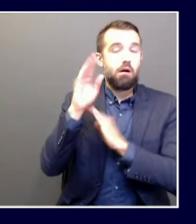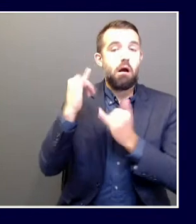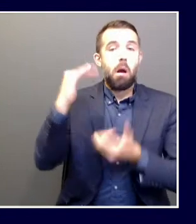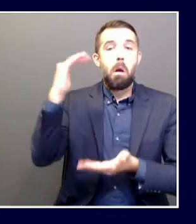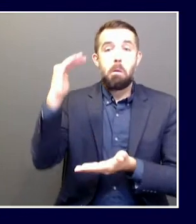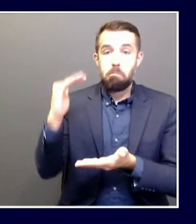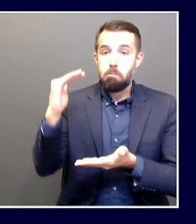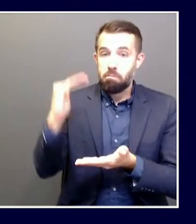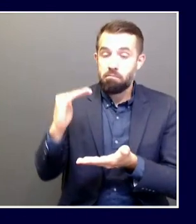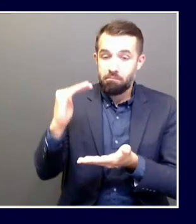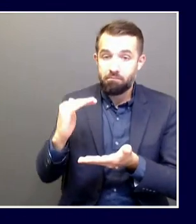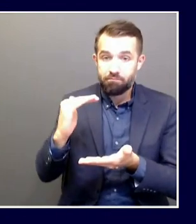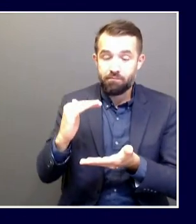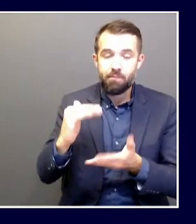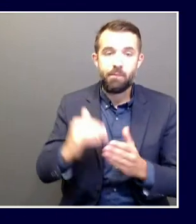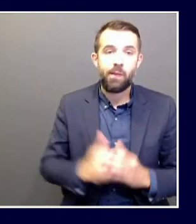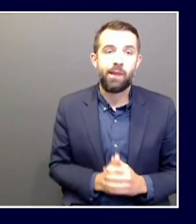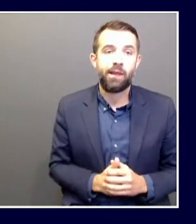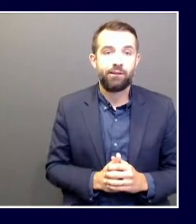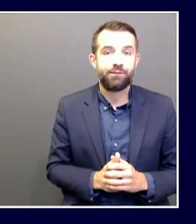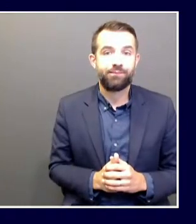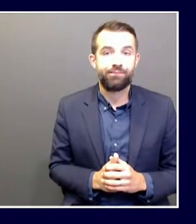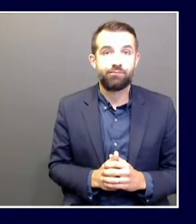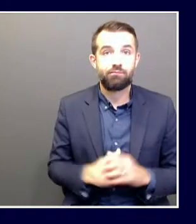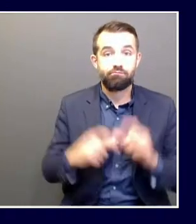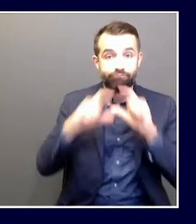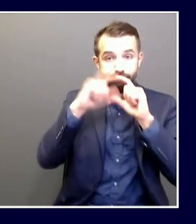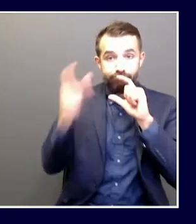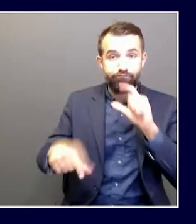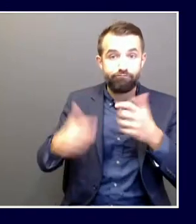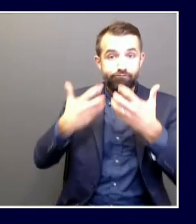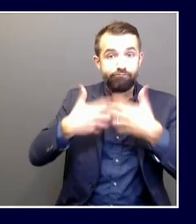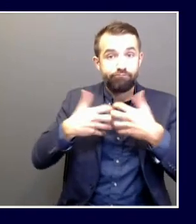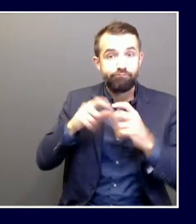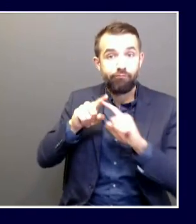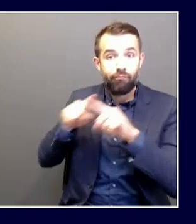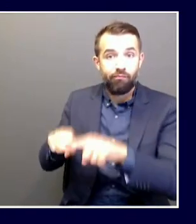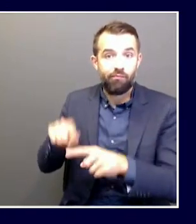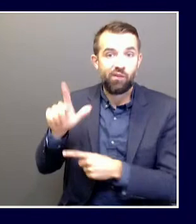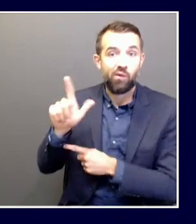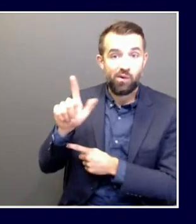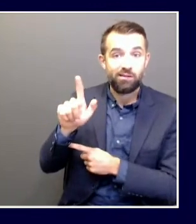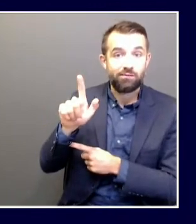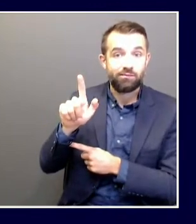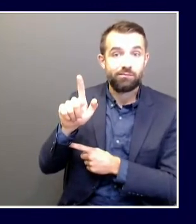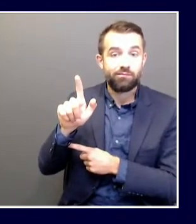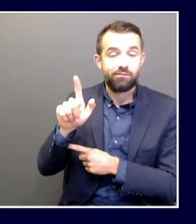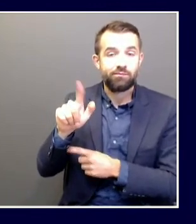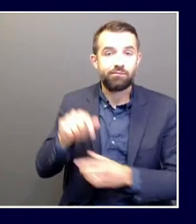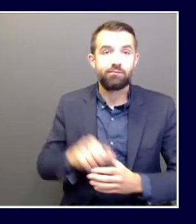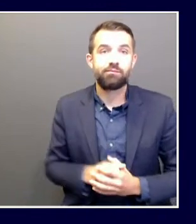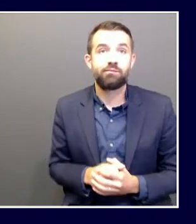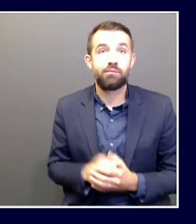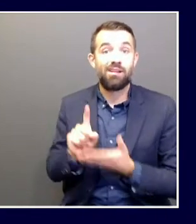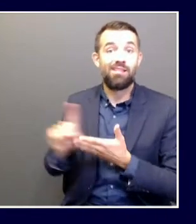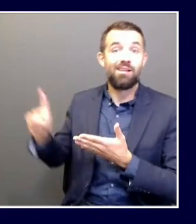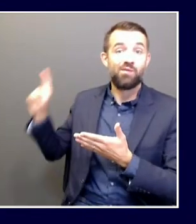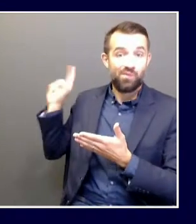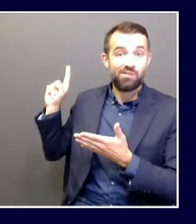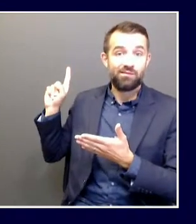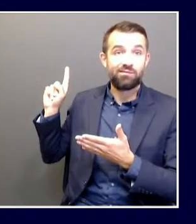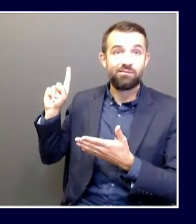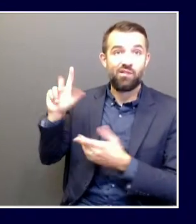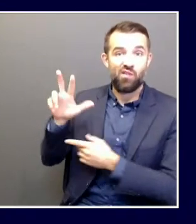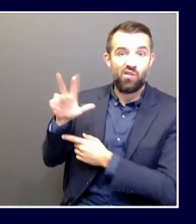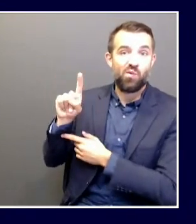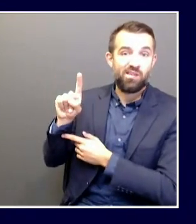in the state, 21 people are on ventilators. There too, 1 week ago, 31 people